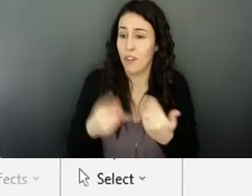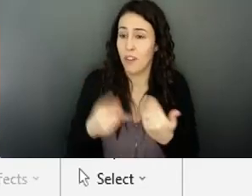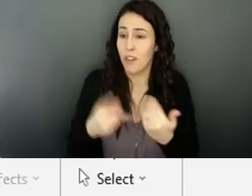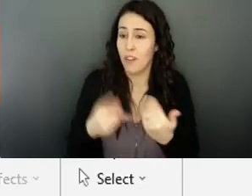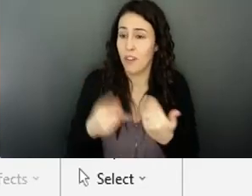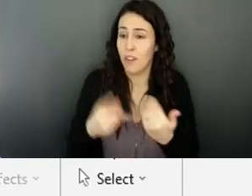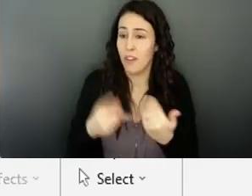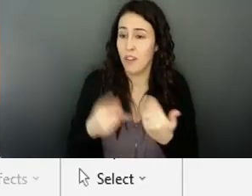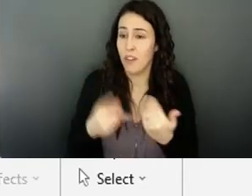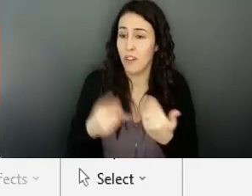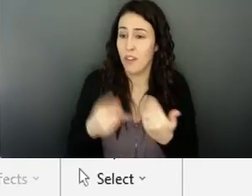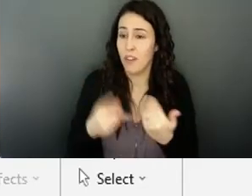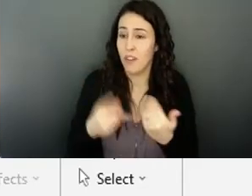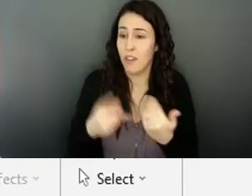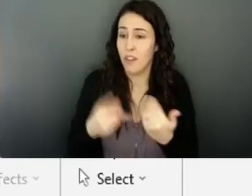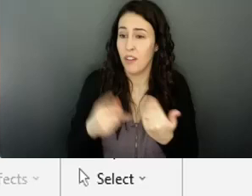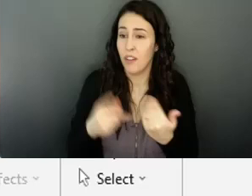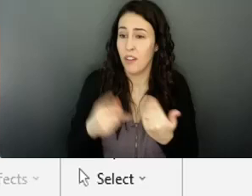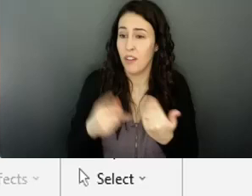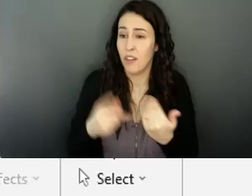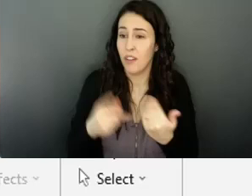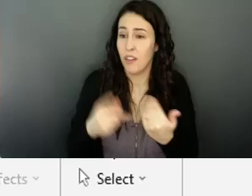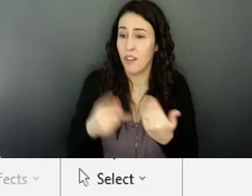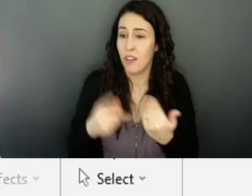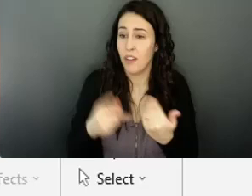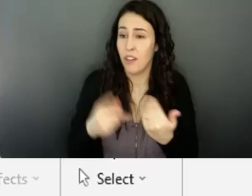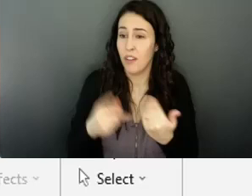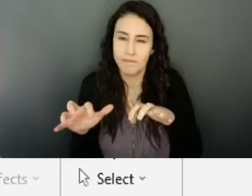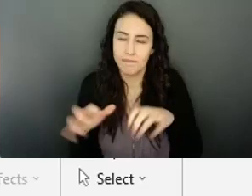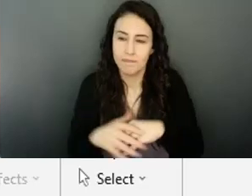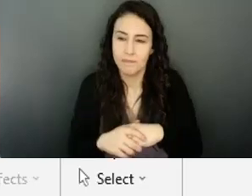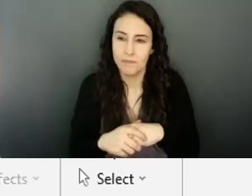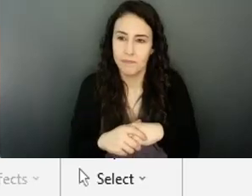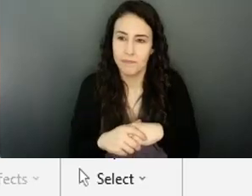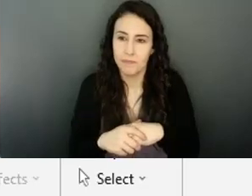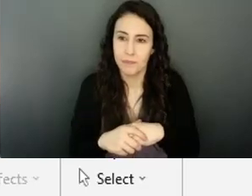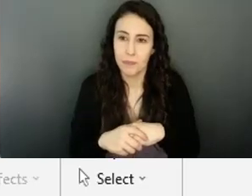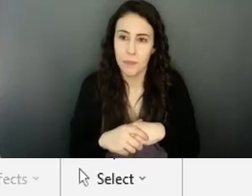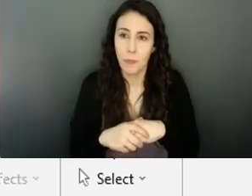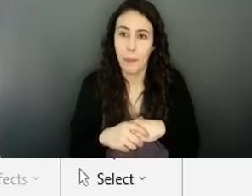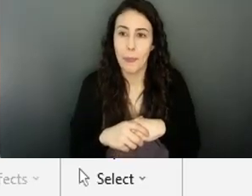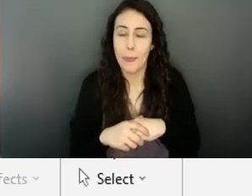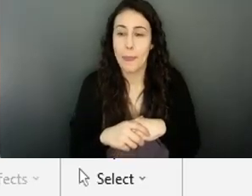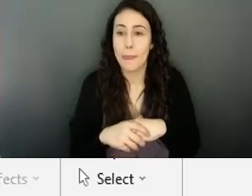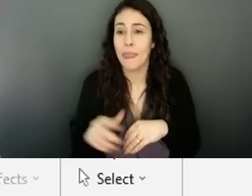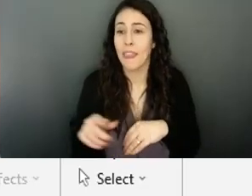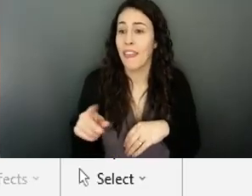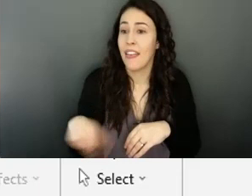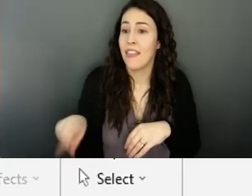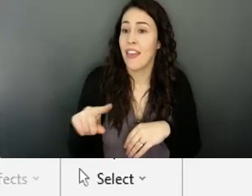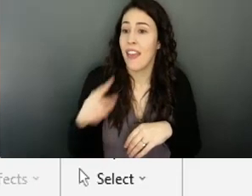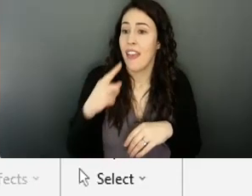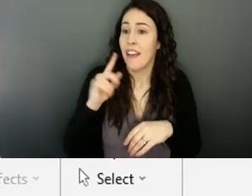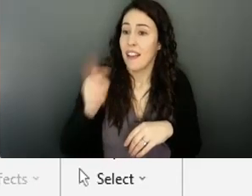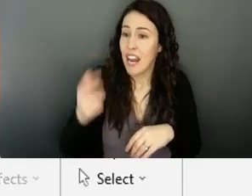hoop that we had to go through in order to gain reaccreditation. And they all came to realize,